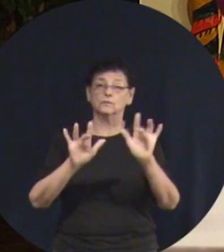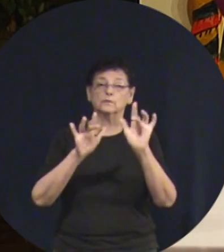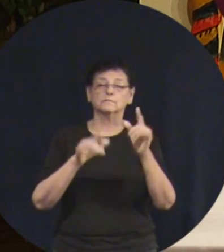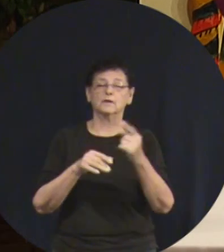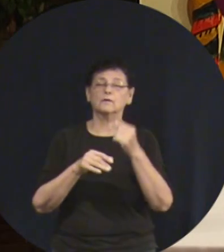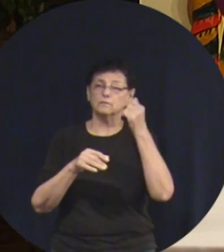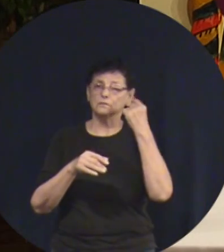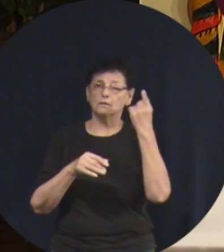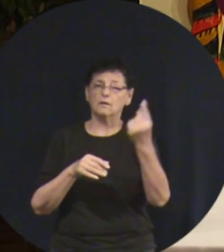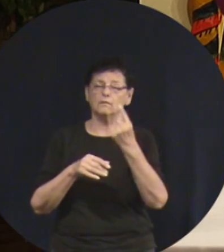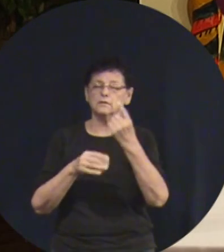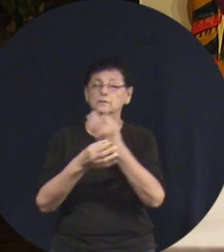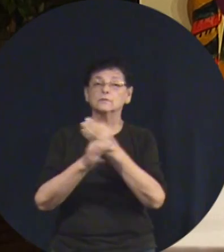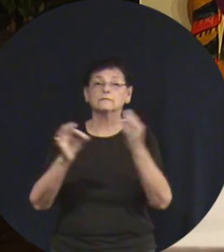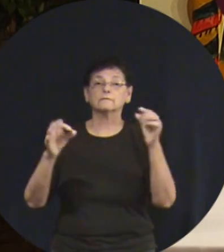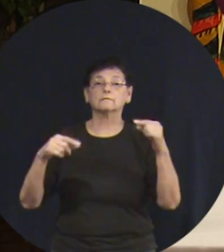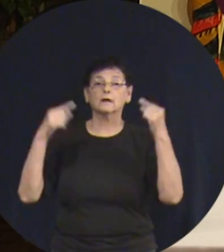and ever.